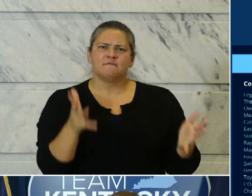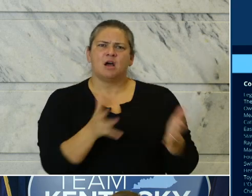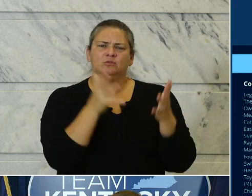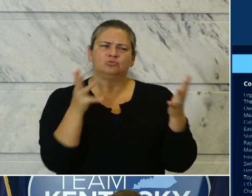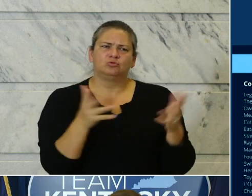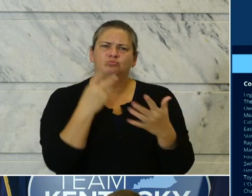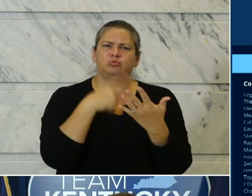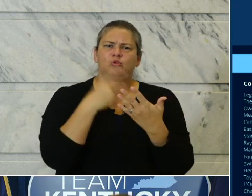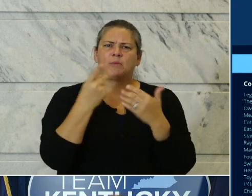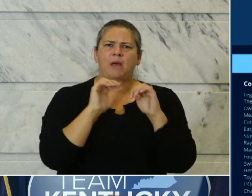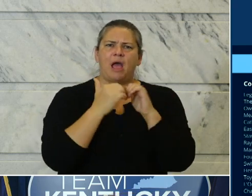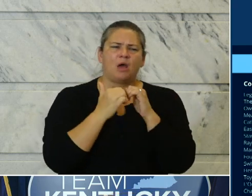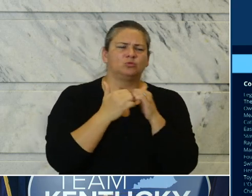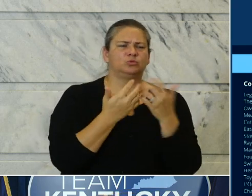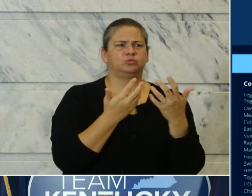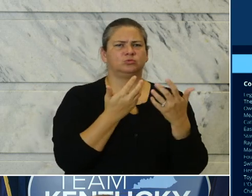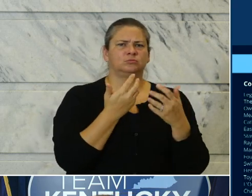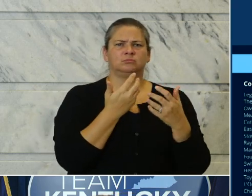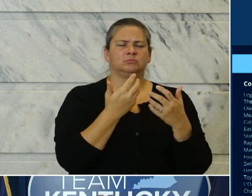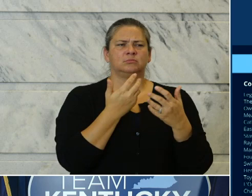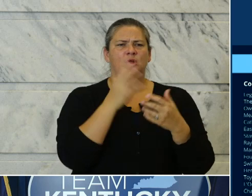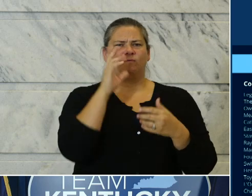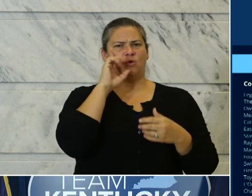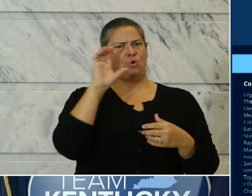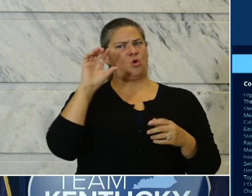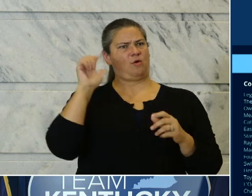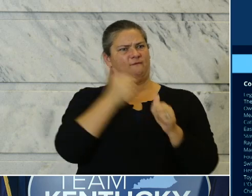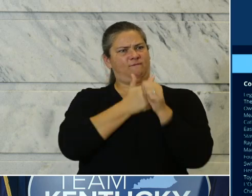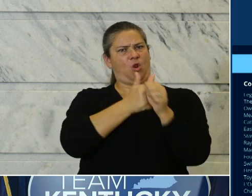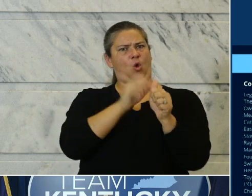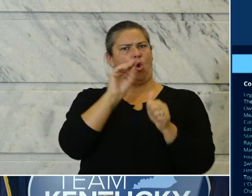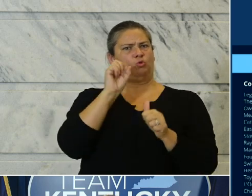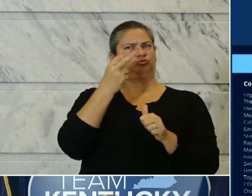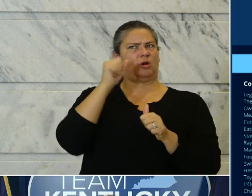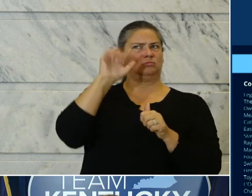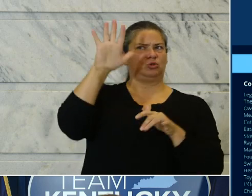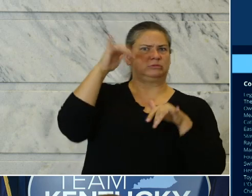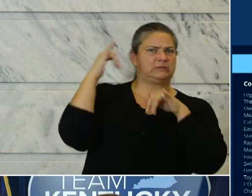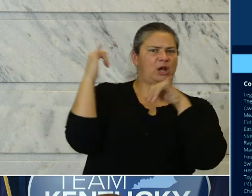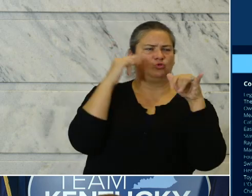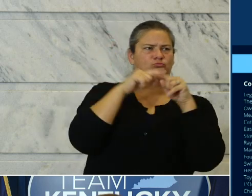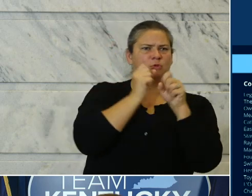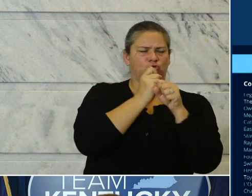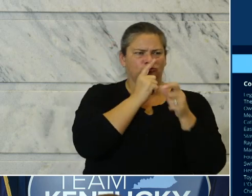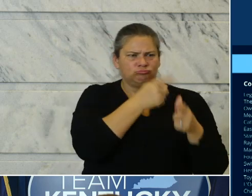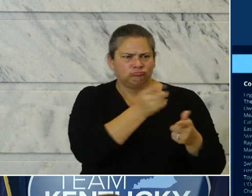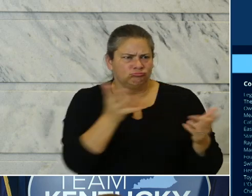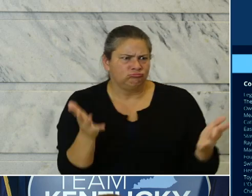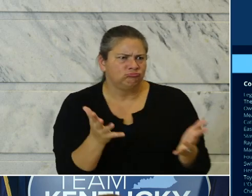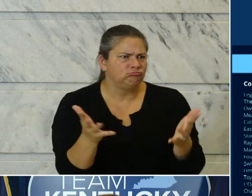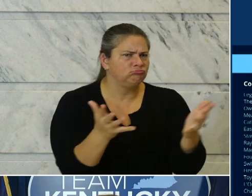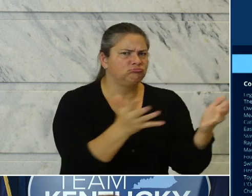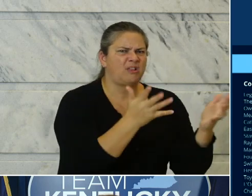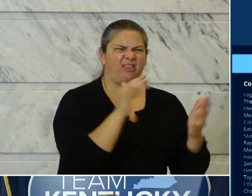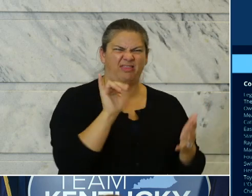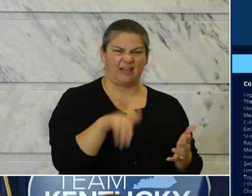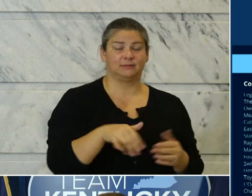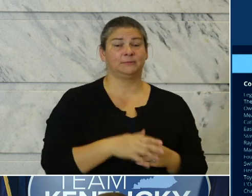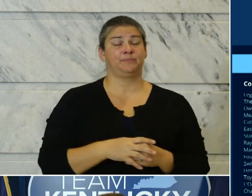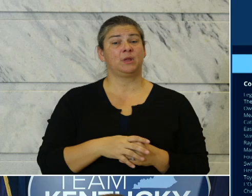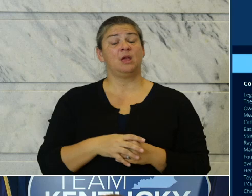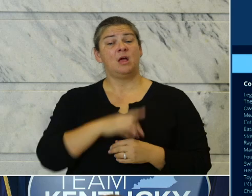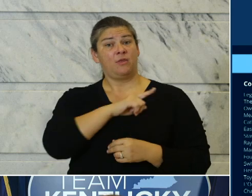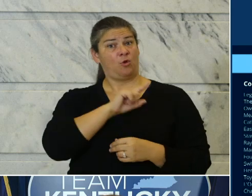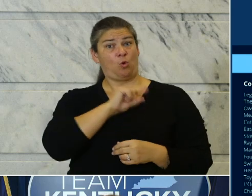eliminate occupational injuries and illnesses. To qualify, employees at these companies must achieve a